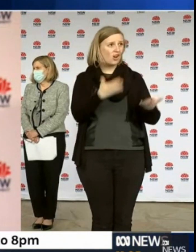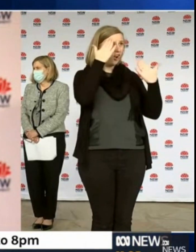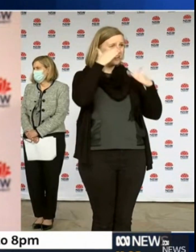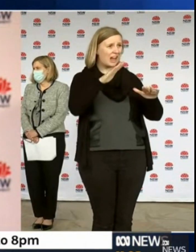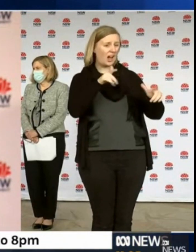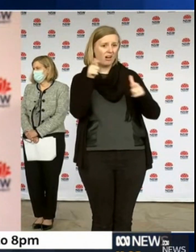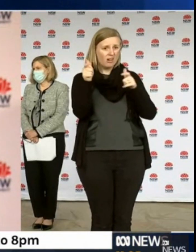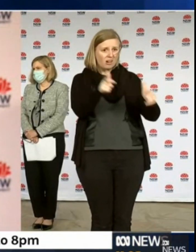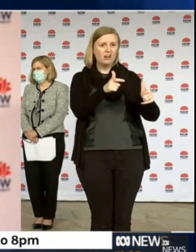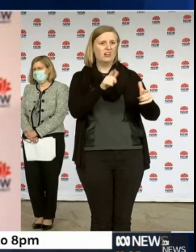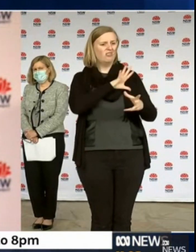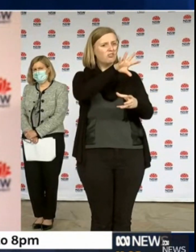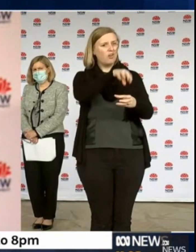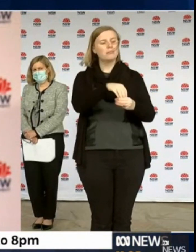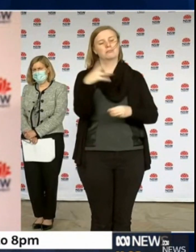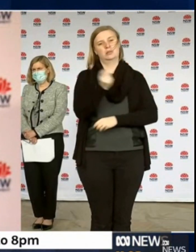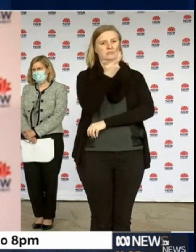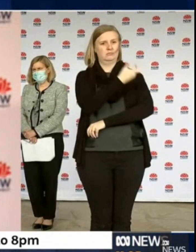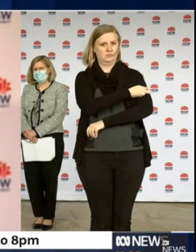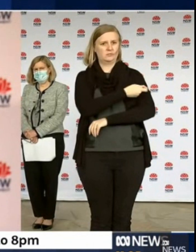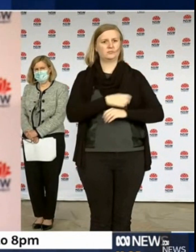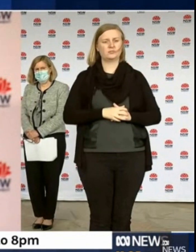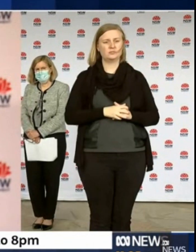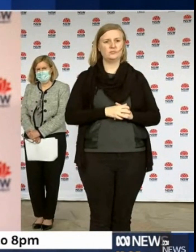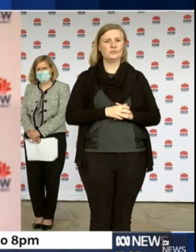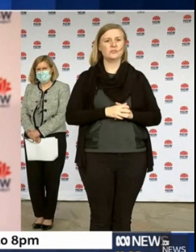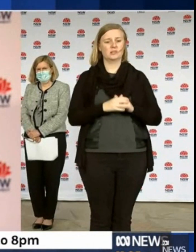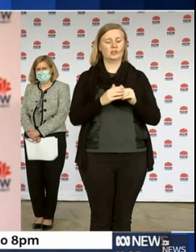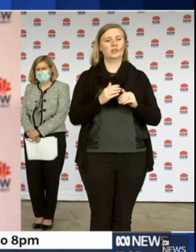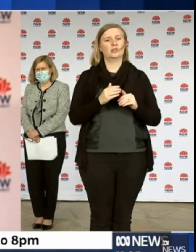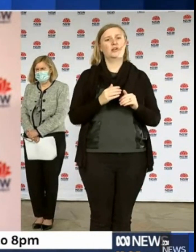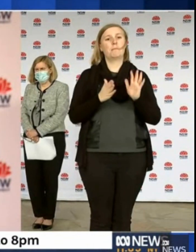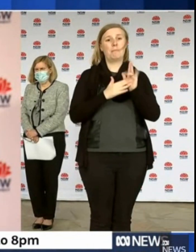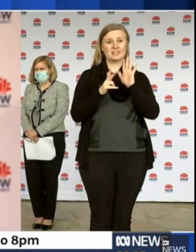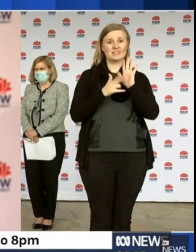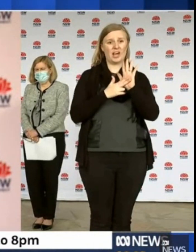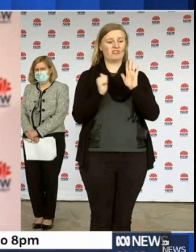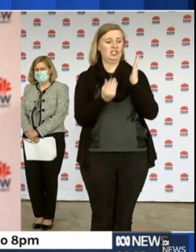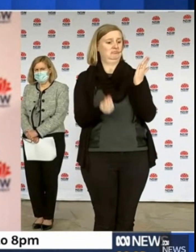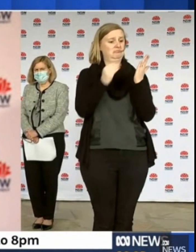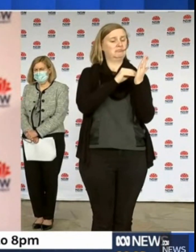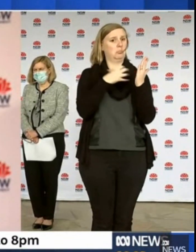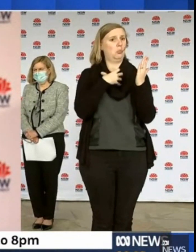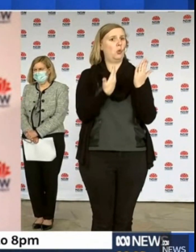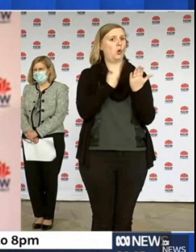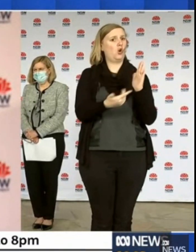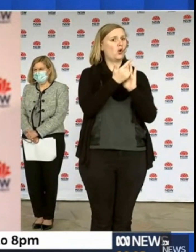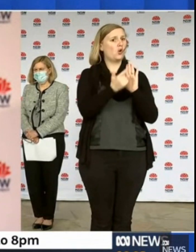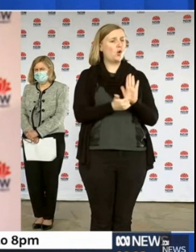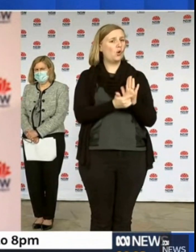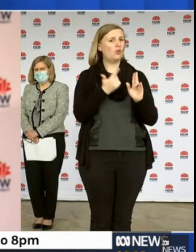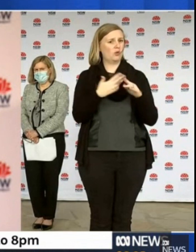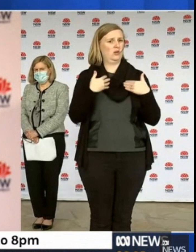stridently fixed the health orders on Monday, by midday Monday, to make it abundantly clear that if you are working in and around